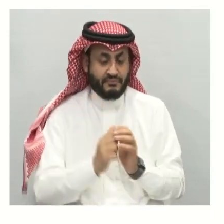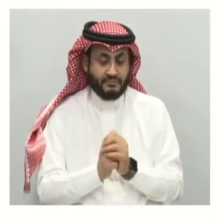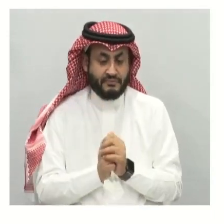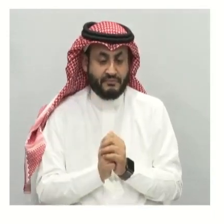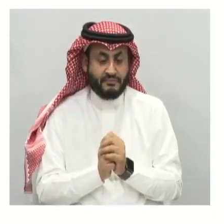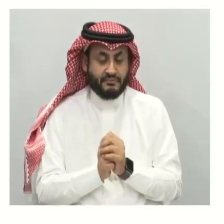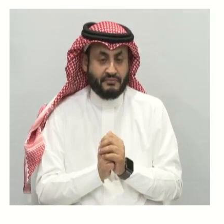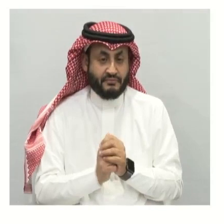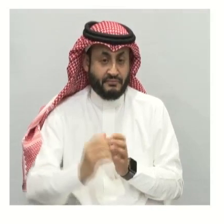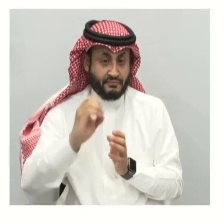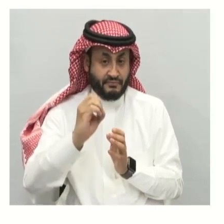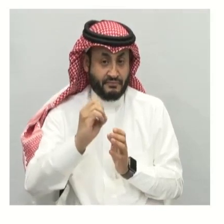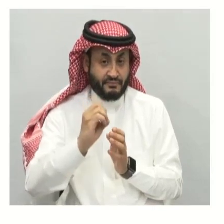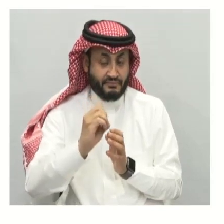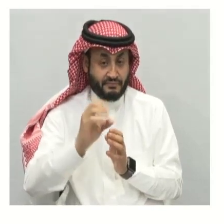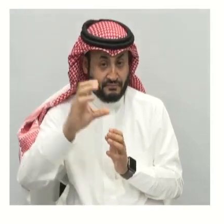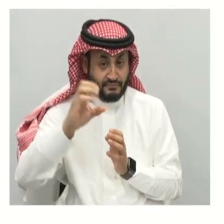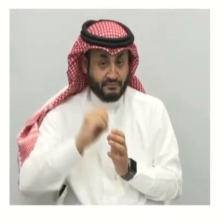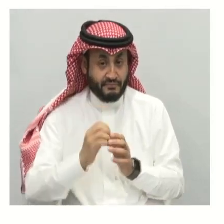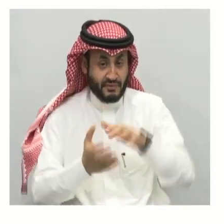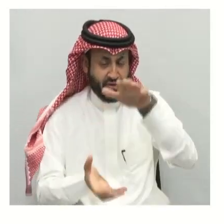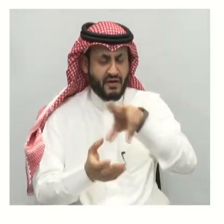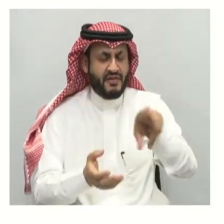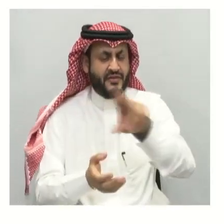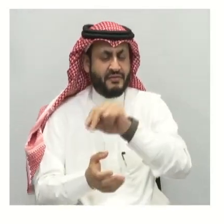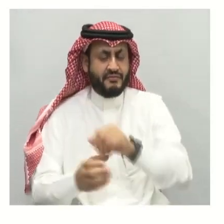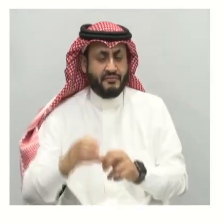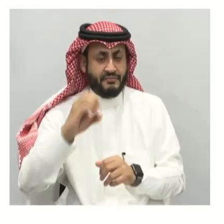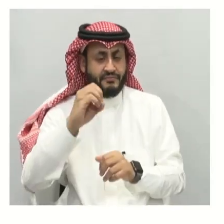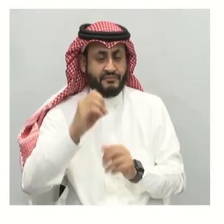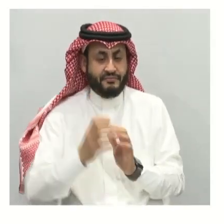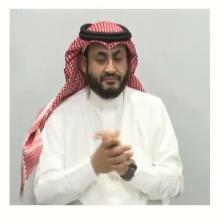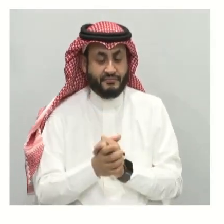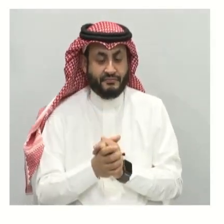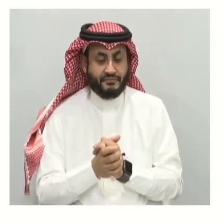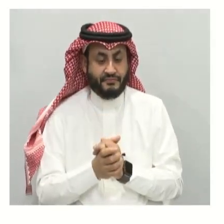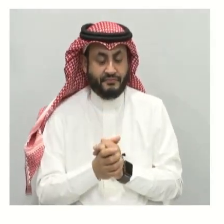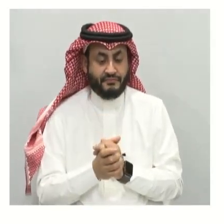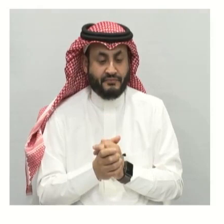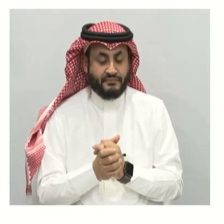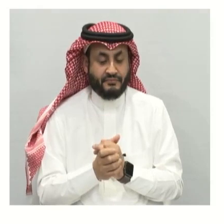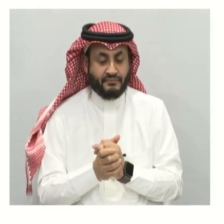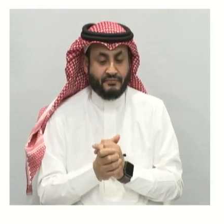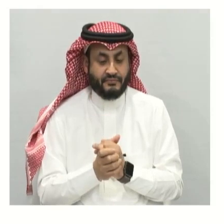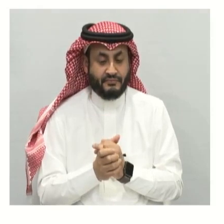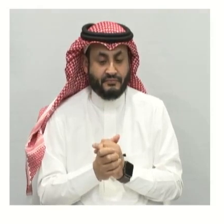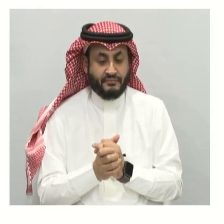O, uppercase, lowercase. Uppercase O, lowercase o.